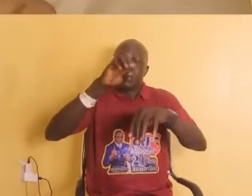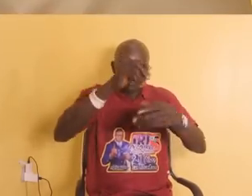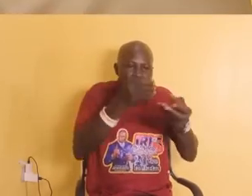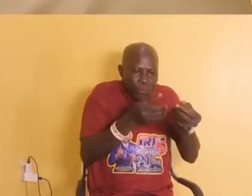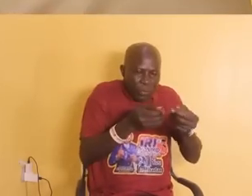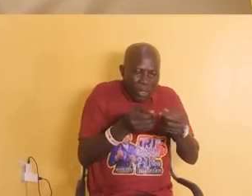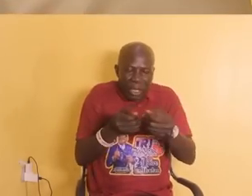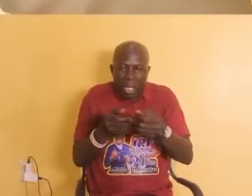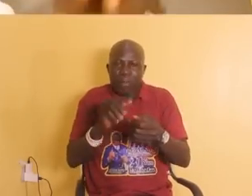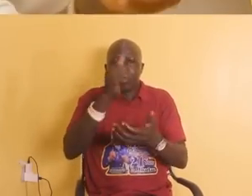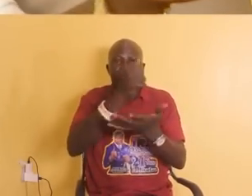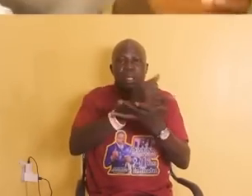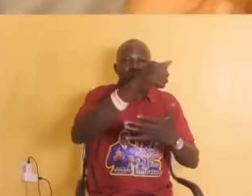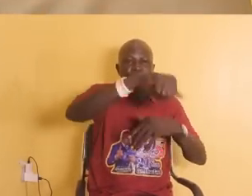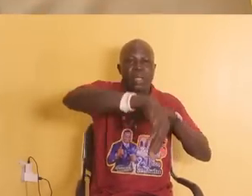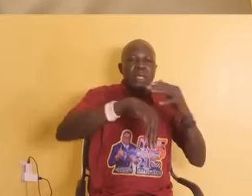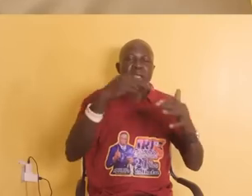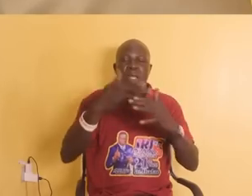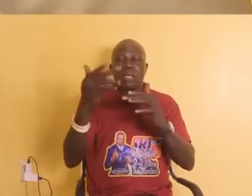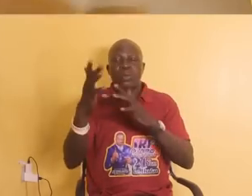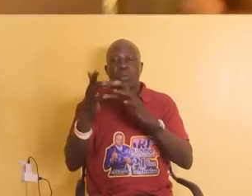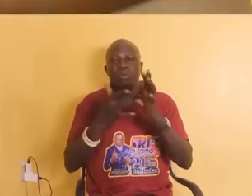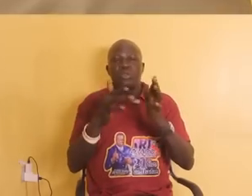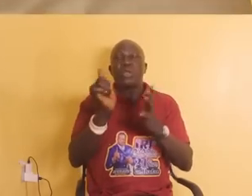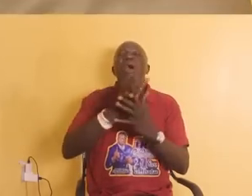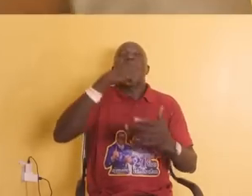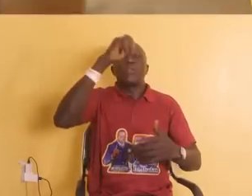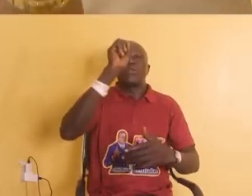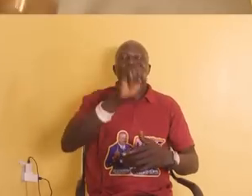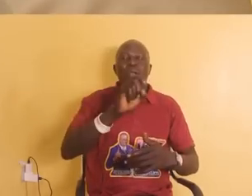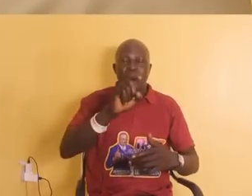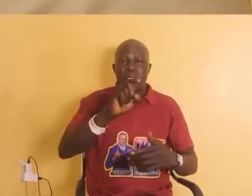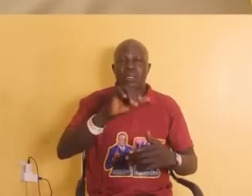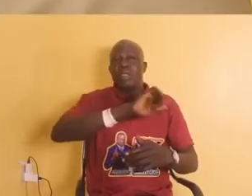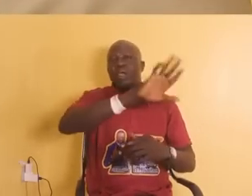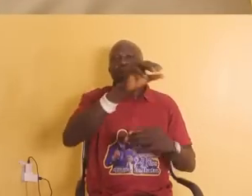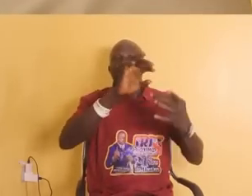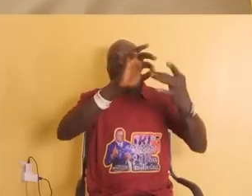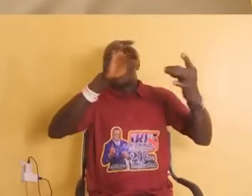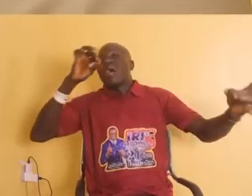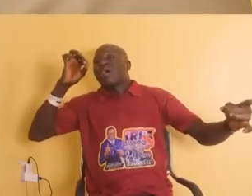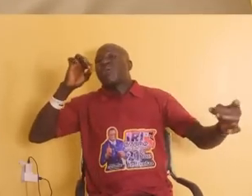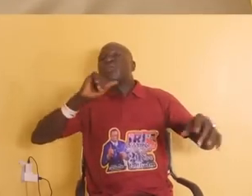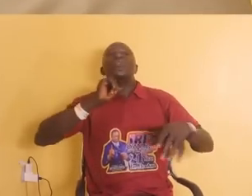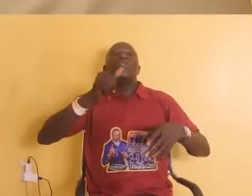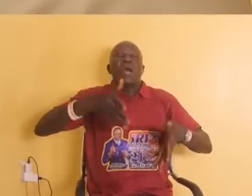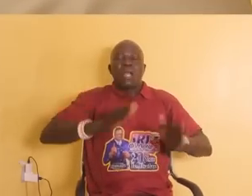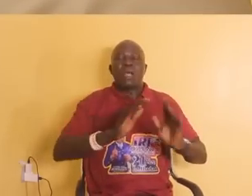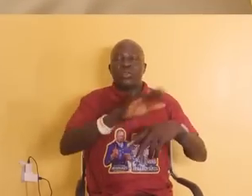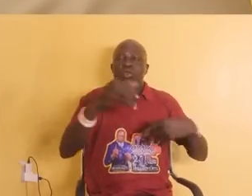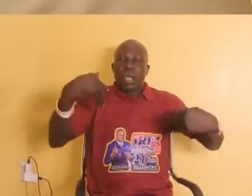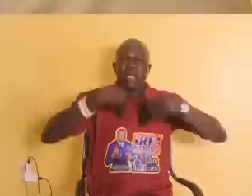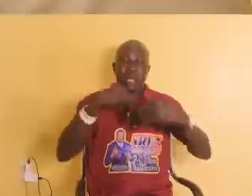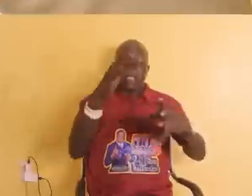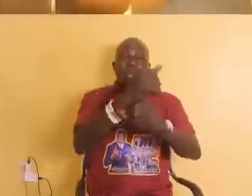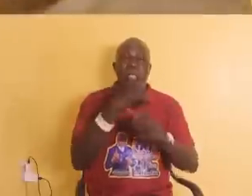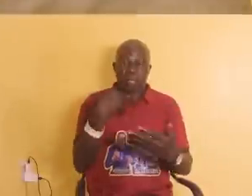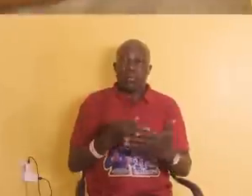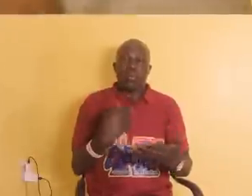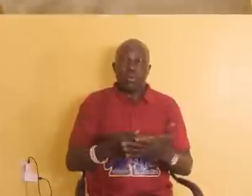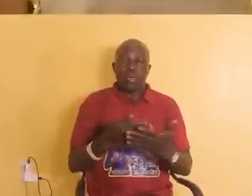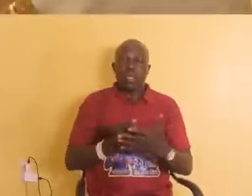your email in the name of Jesus. I authorize. In arrow that you not to get